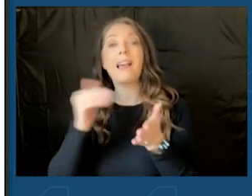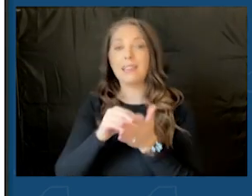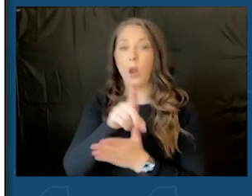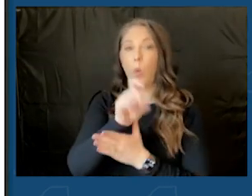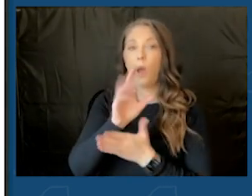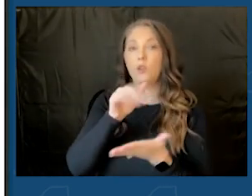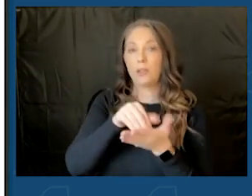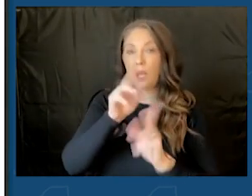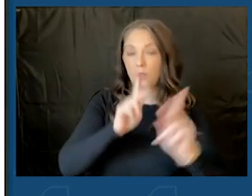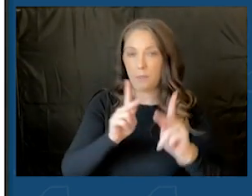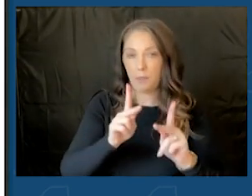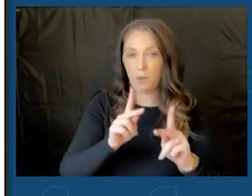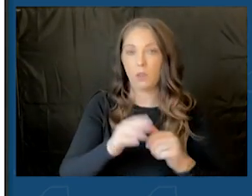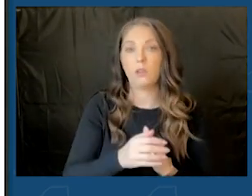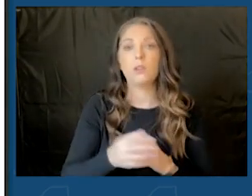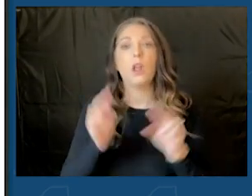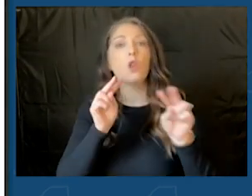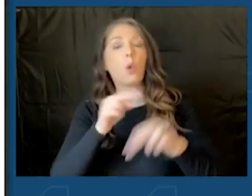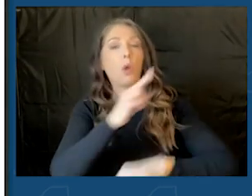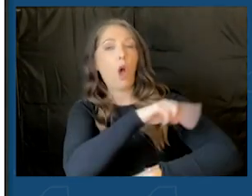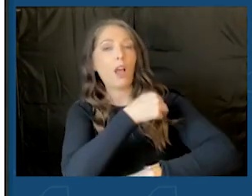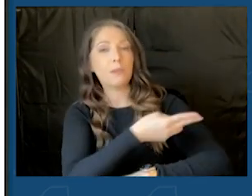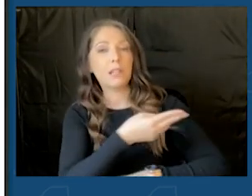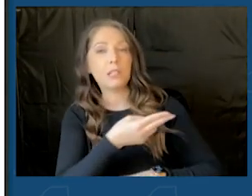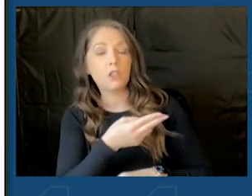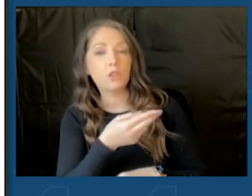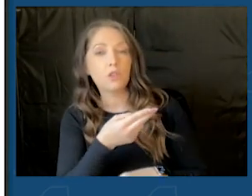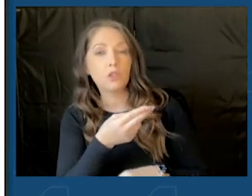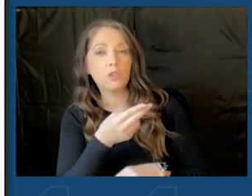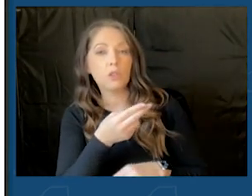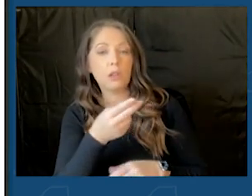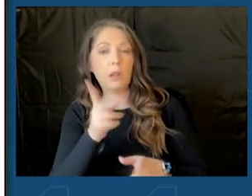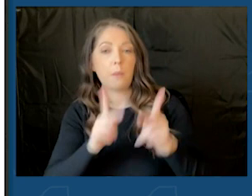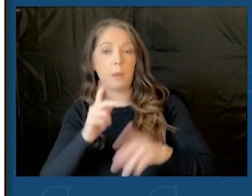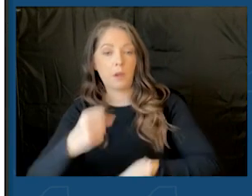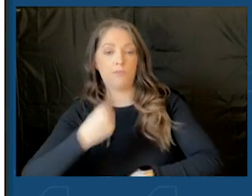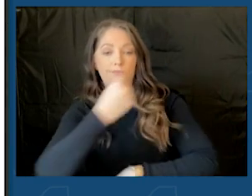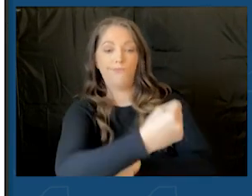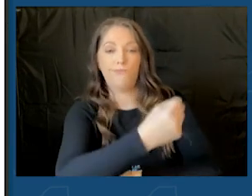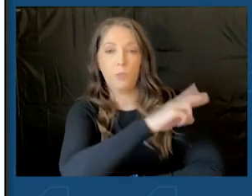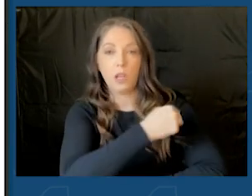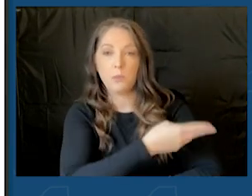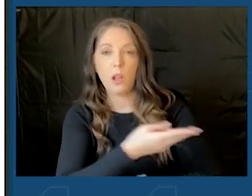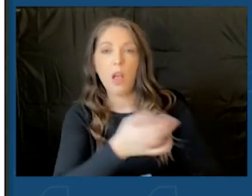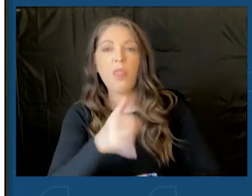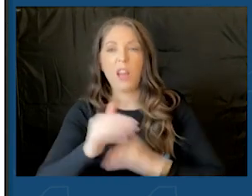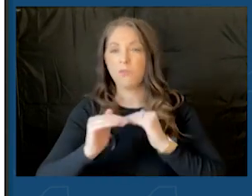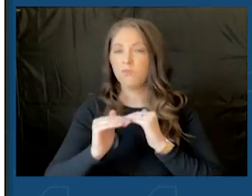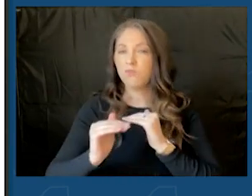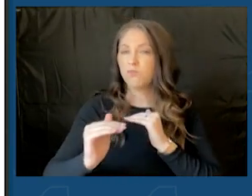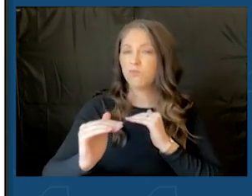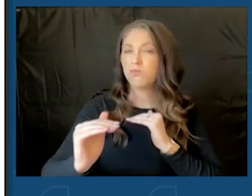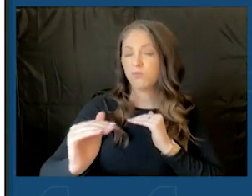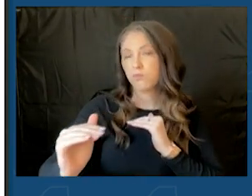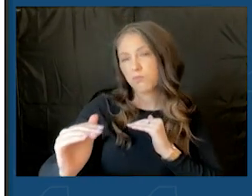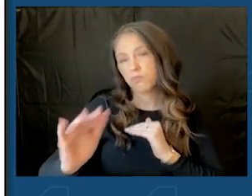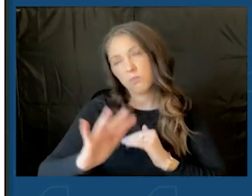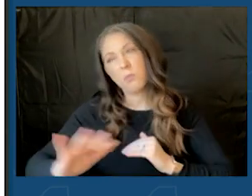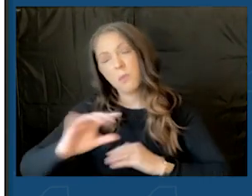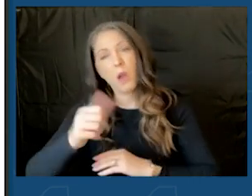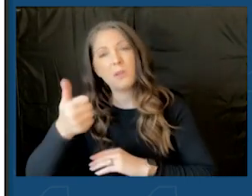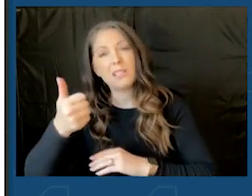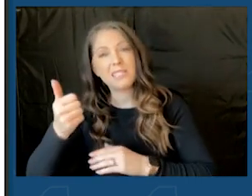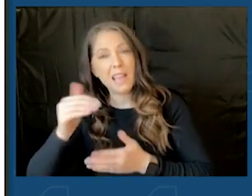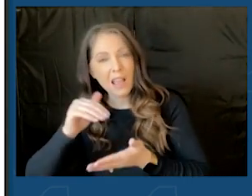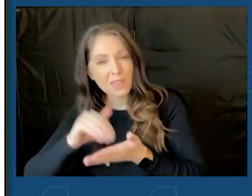the hospitalizations. Those have stabilized as well. That's about 10,000 at the peak. Now we're down